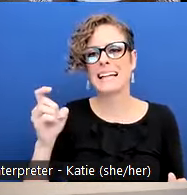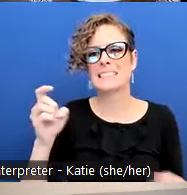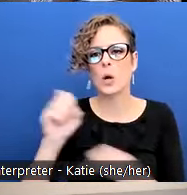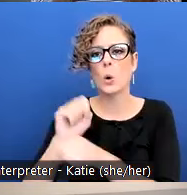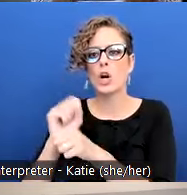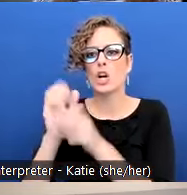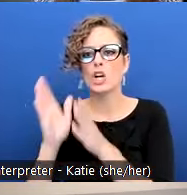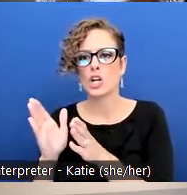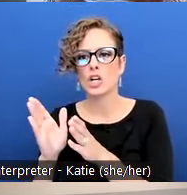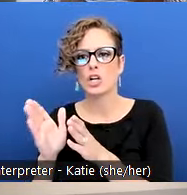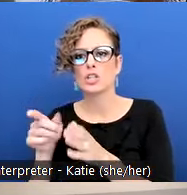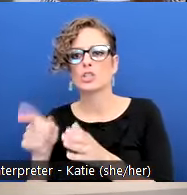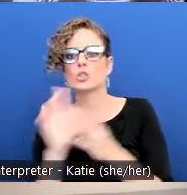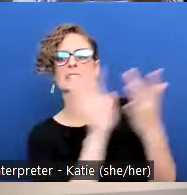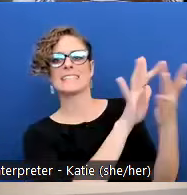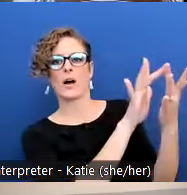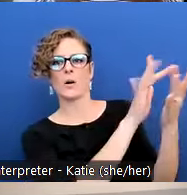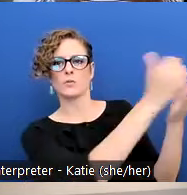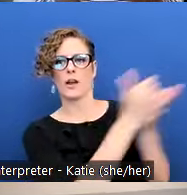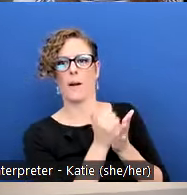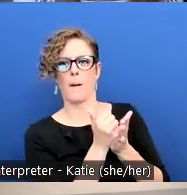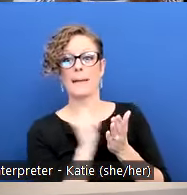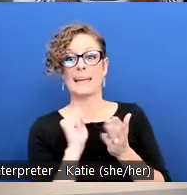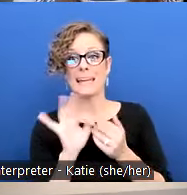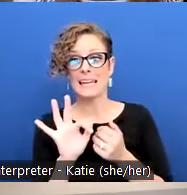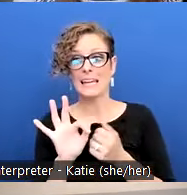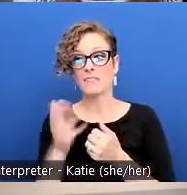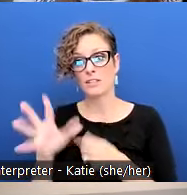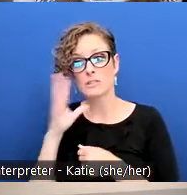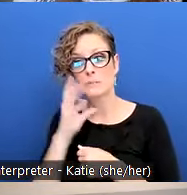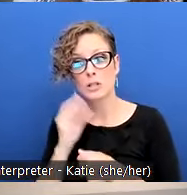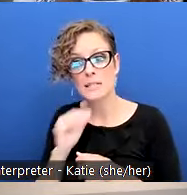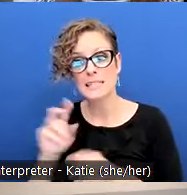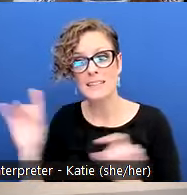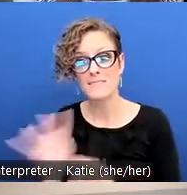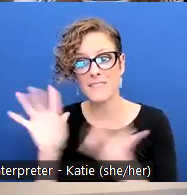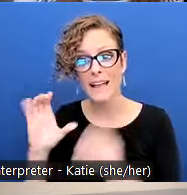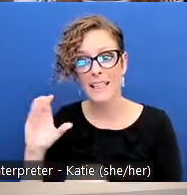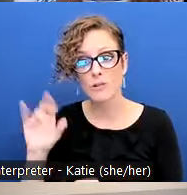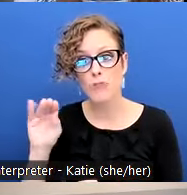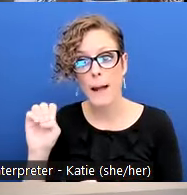they have been a victim of a violent crime or have witnessed